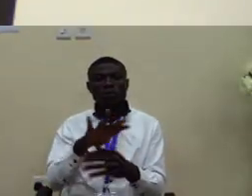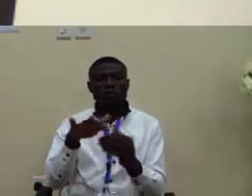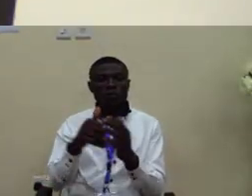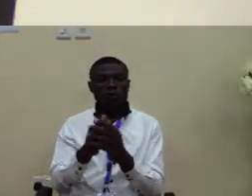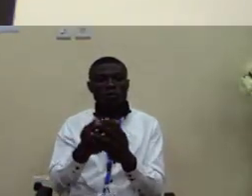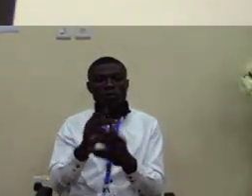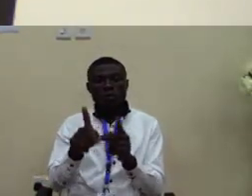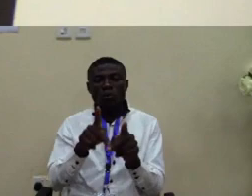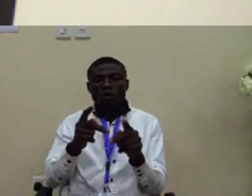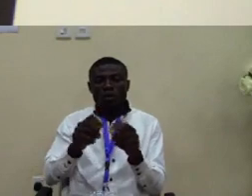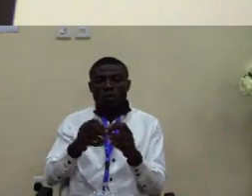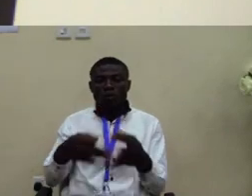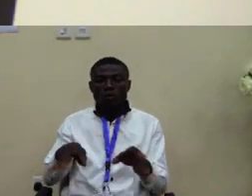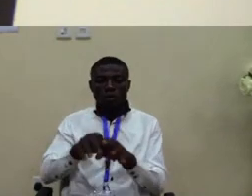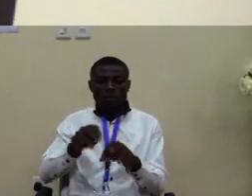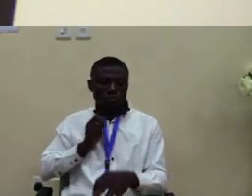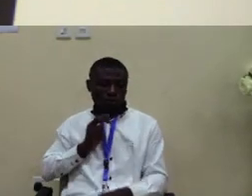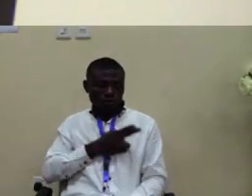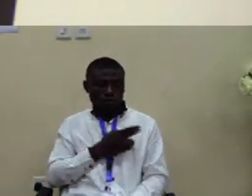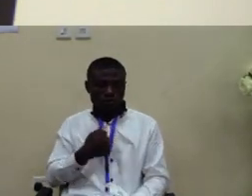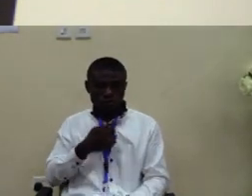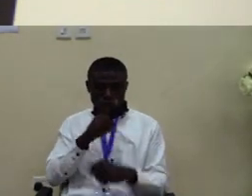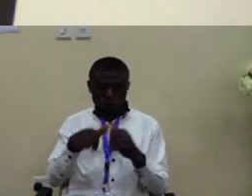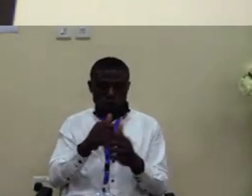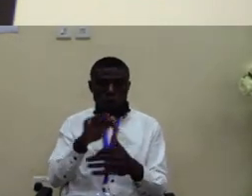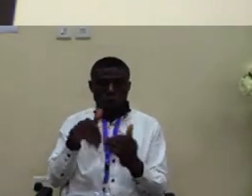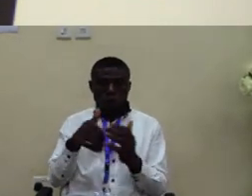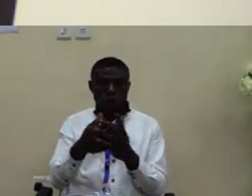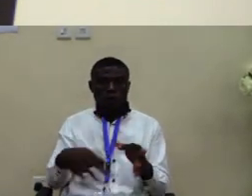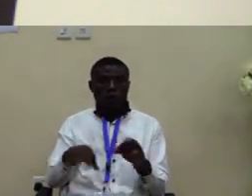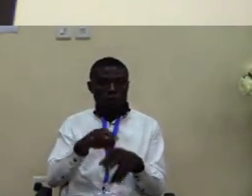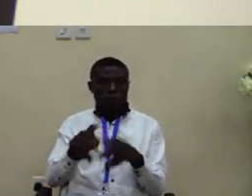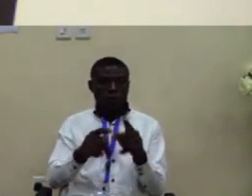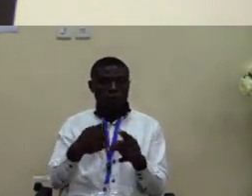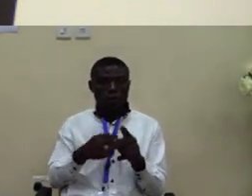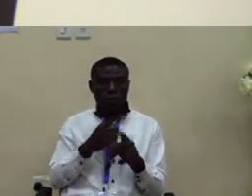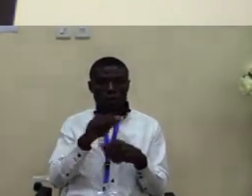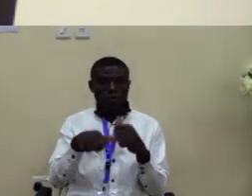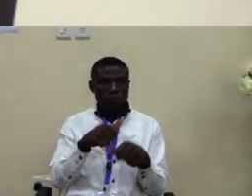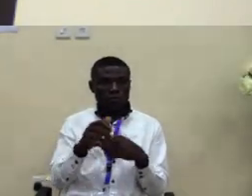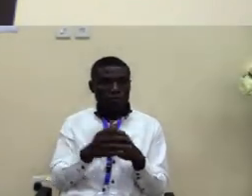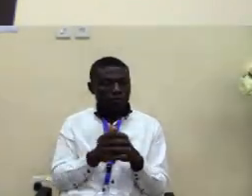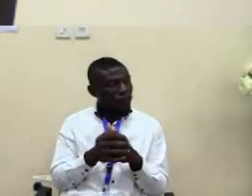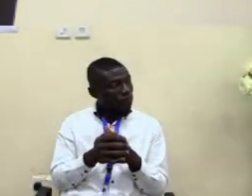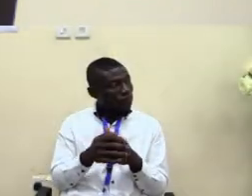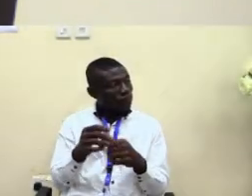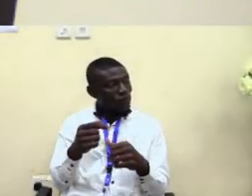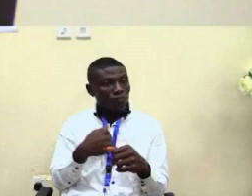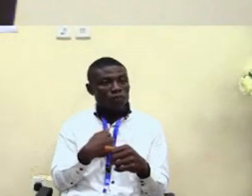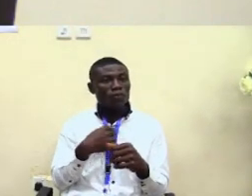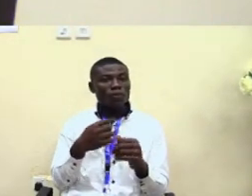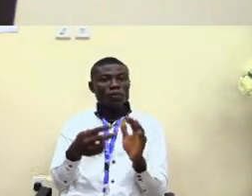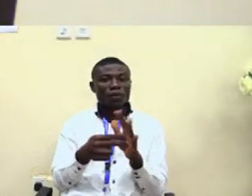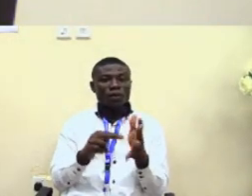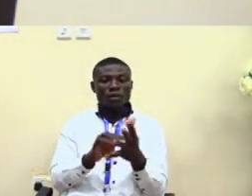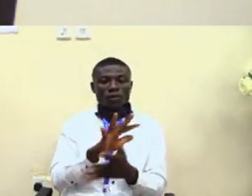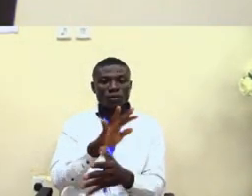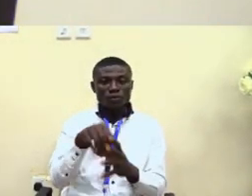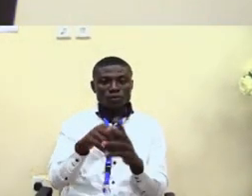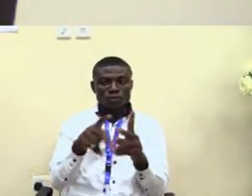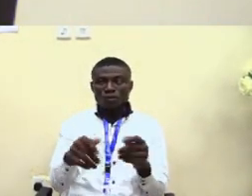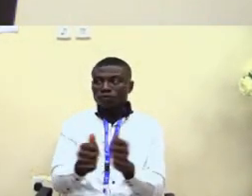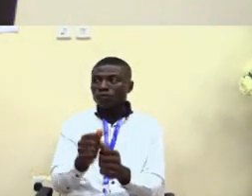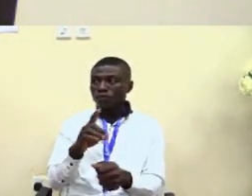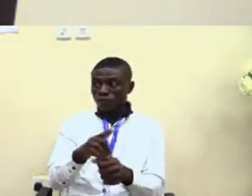key stakeholders. So if I talk about all key stakeholders, I mean including people